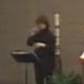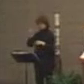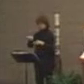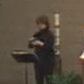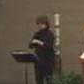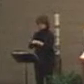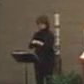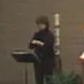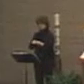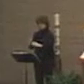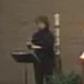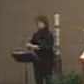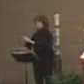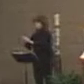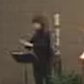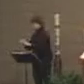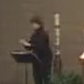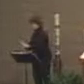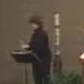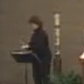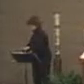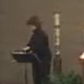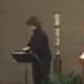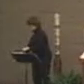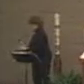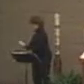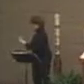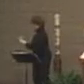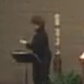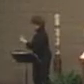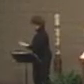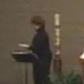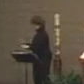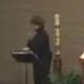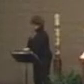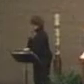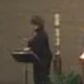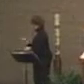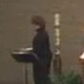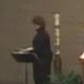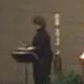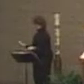different than a call of a child, which is different than a call of a priest or a deacon.